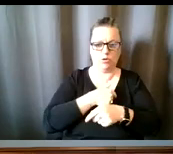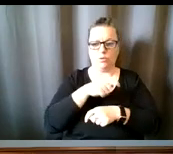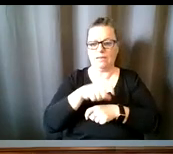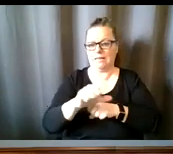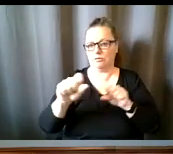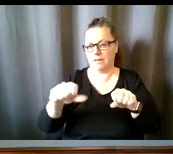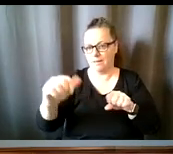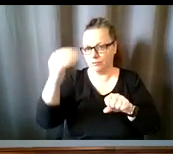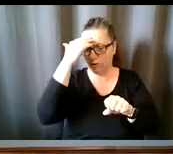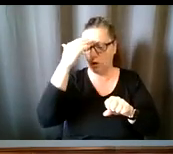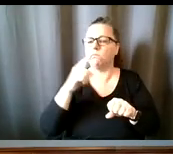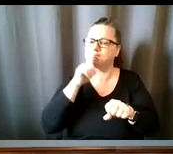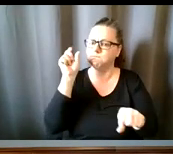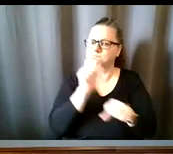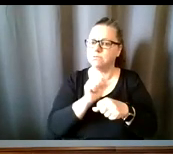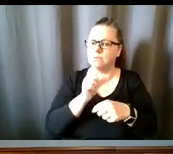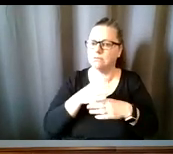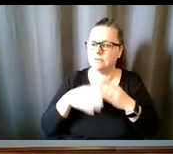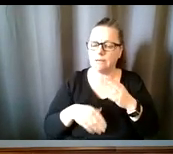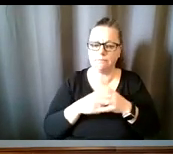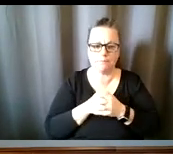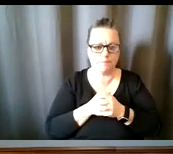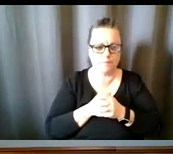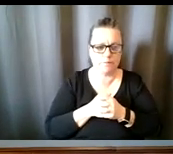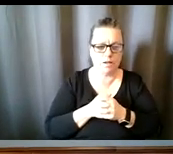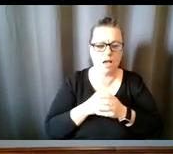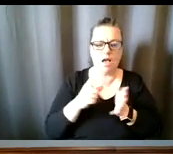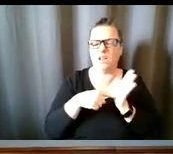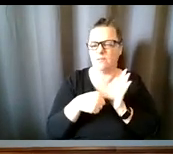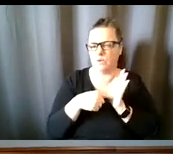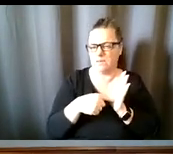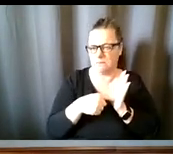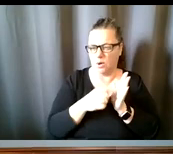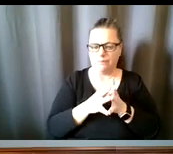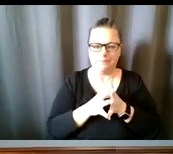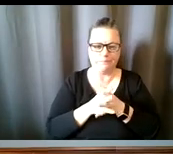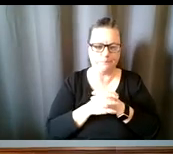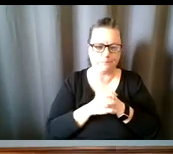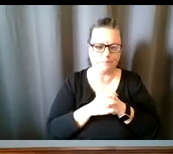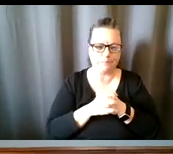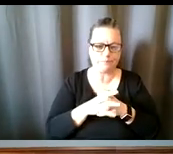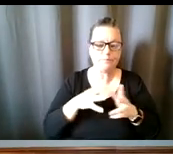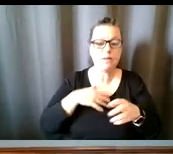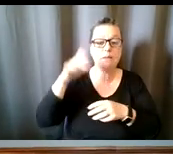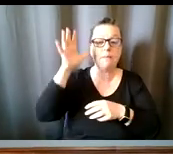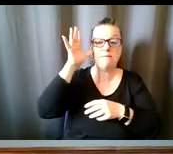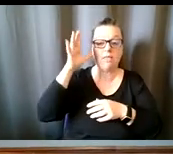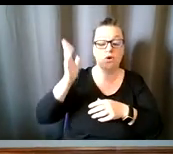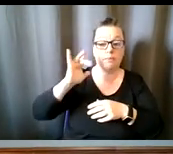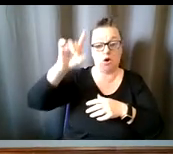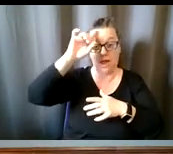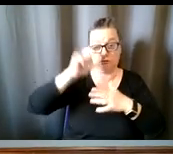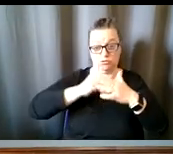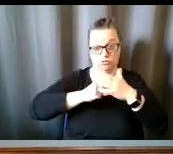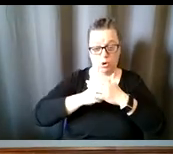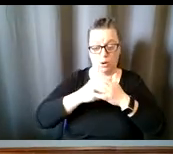actually completed it. So let me give you an example of how this can be really powerful. So my father had a stroke a number of years ago, and he